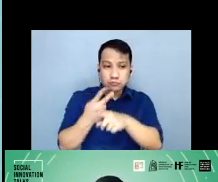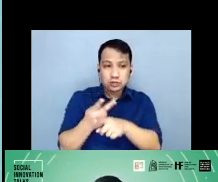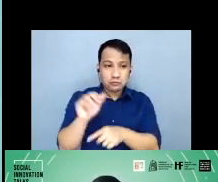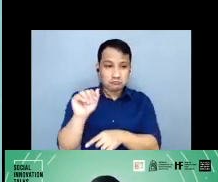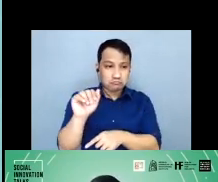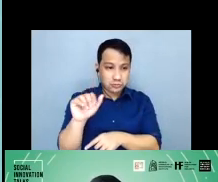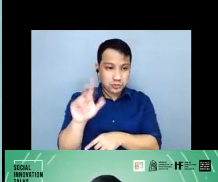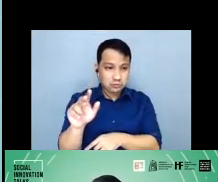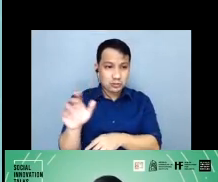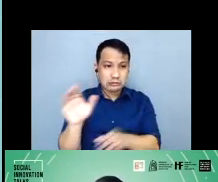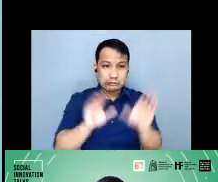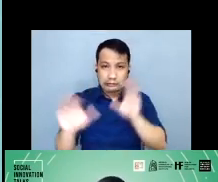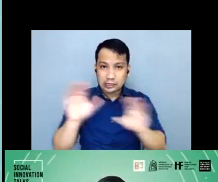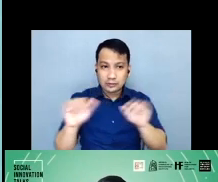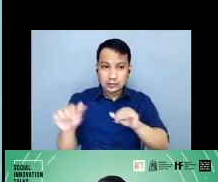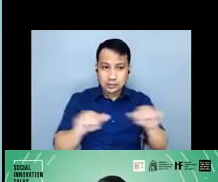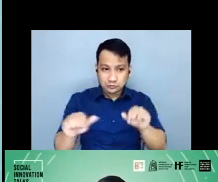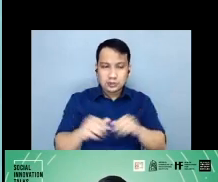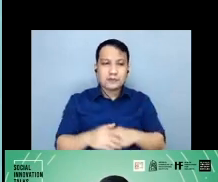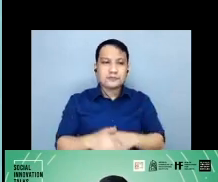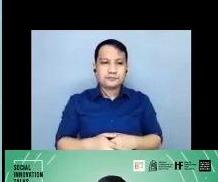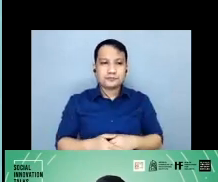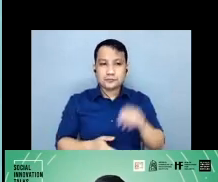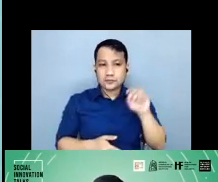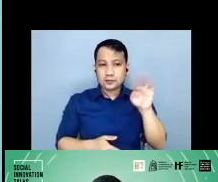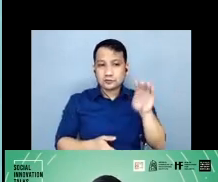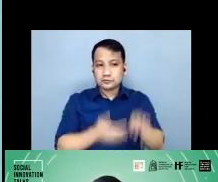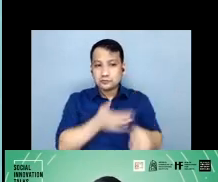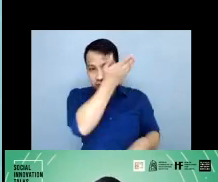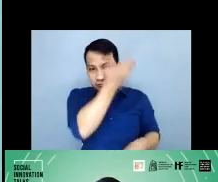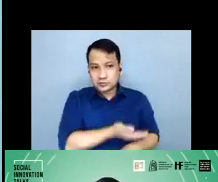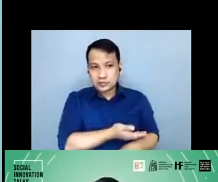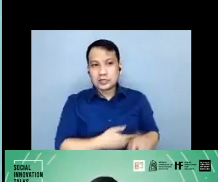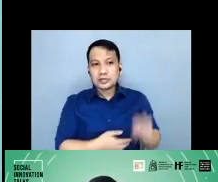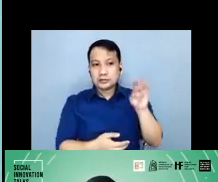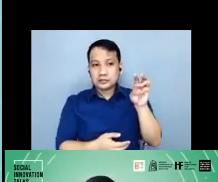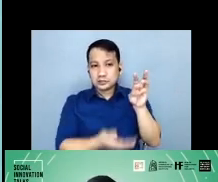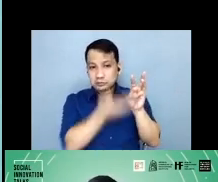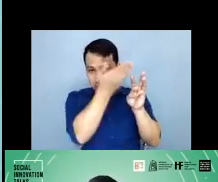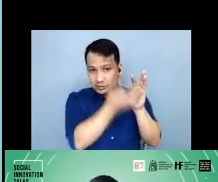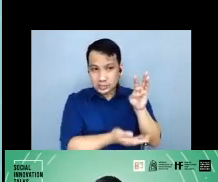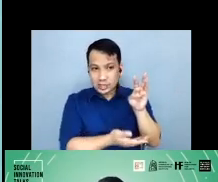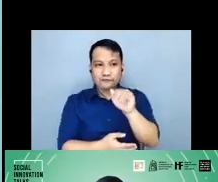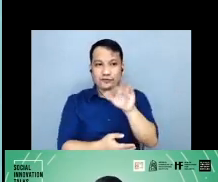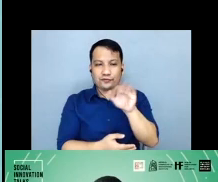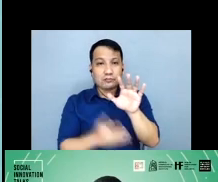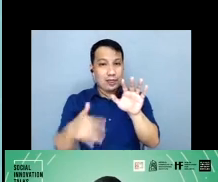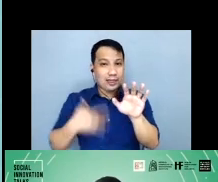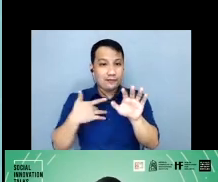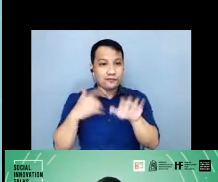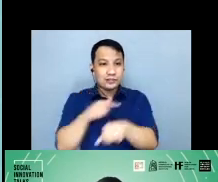14, life below water. 15, life on land. 16, peace, justice, and strong